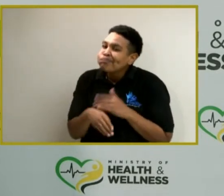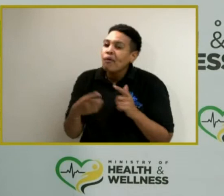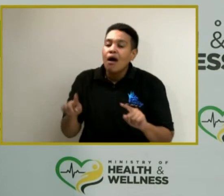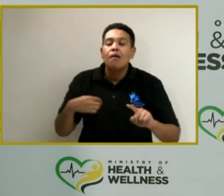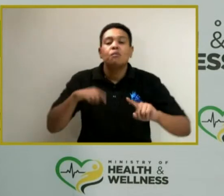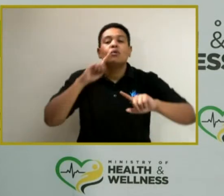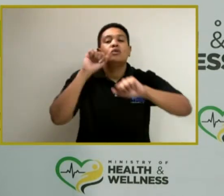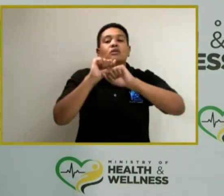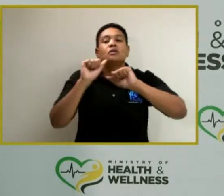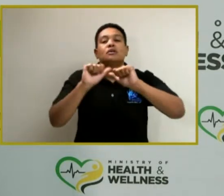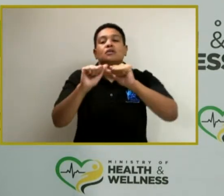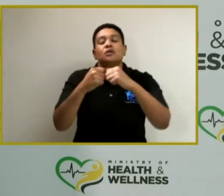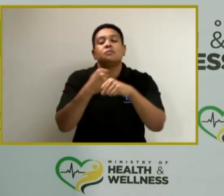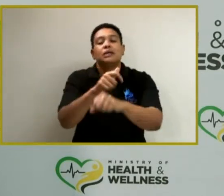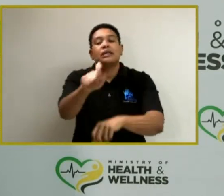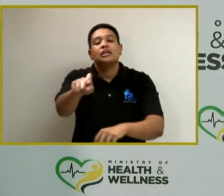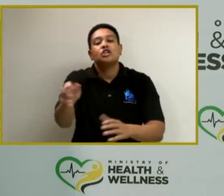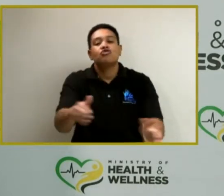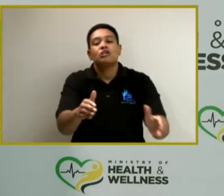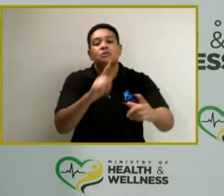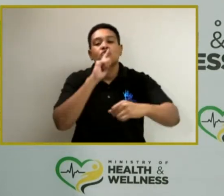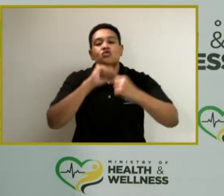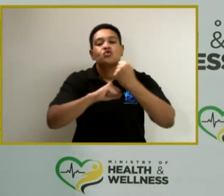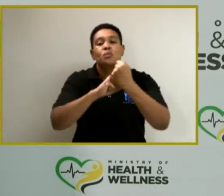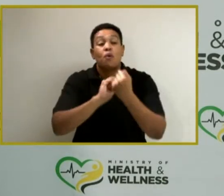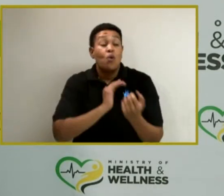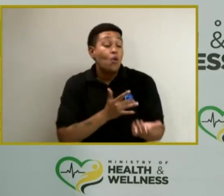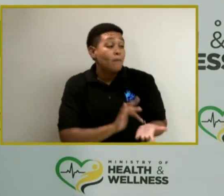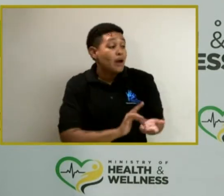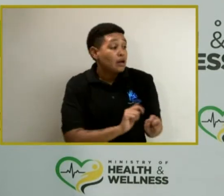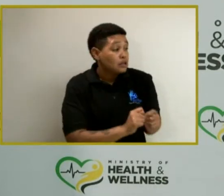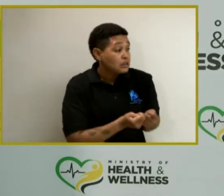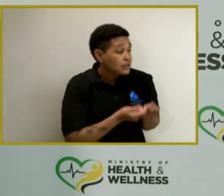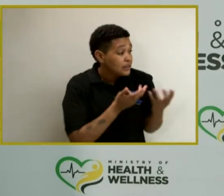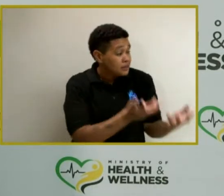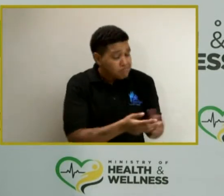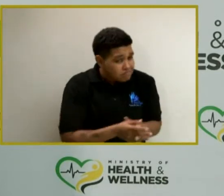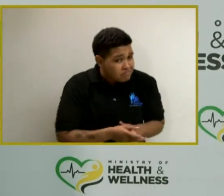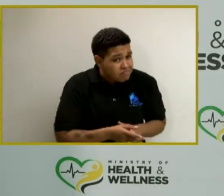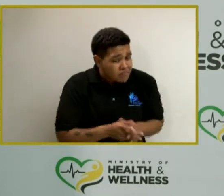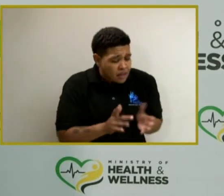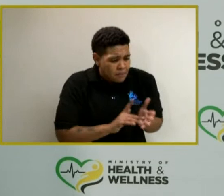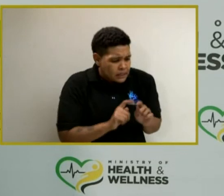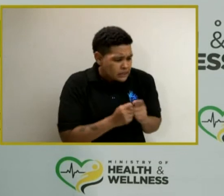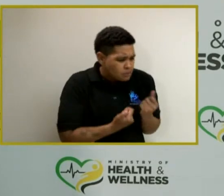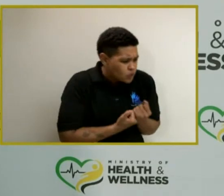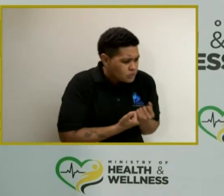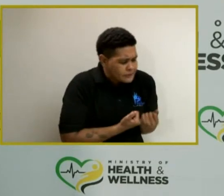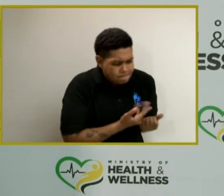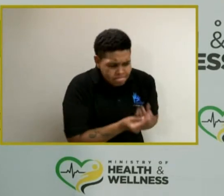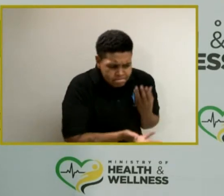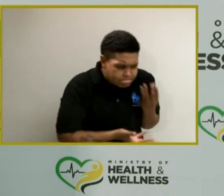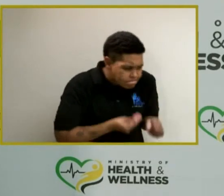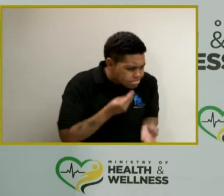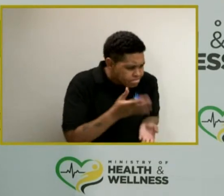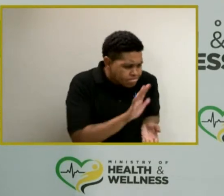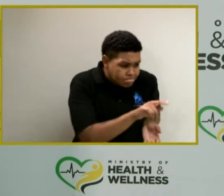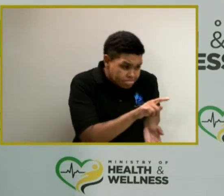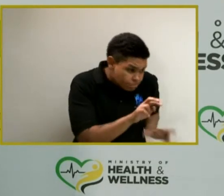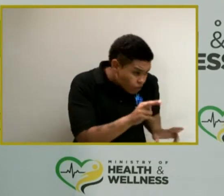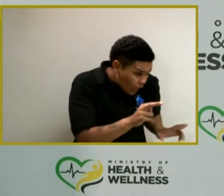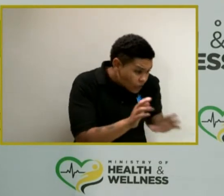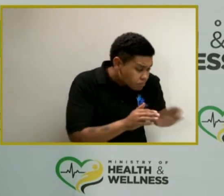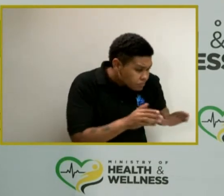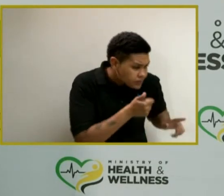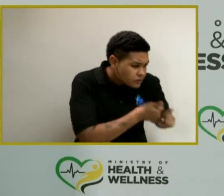necessary arrangements to support our medical team to prepare themselves and to deal with the